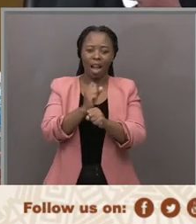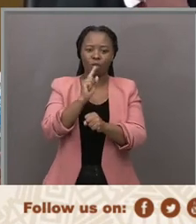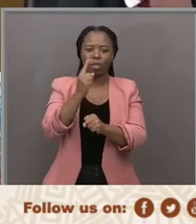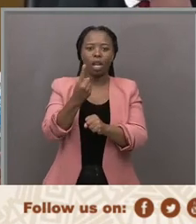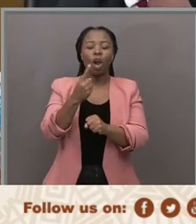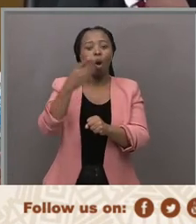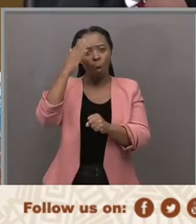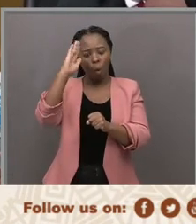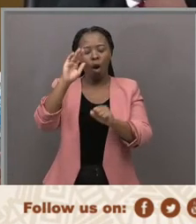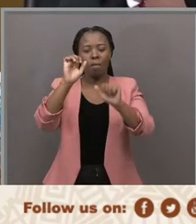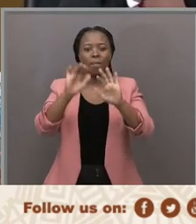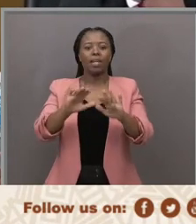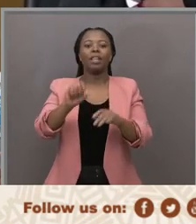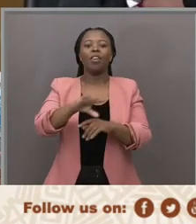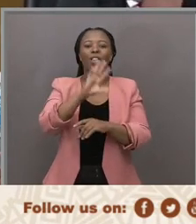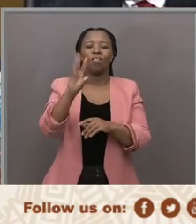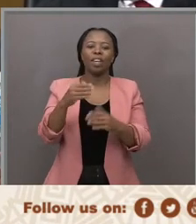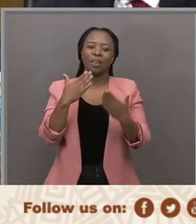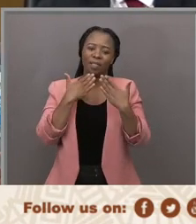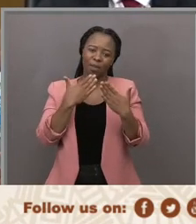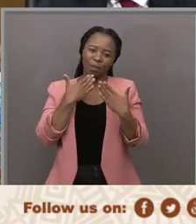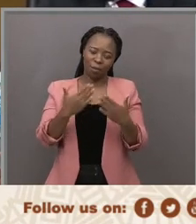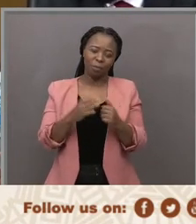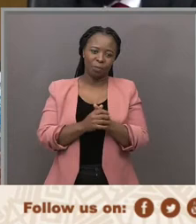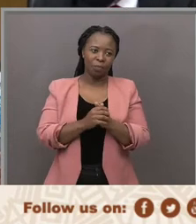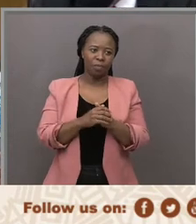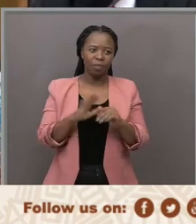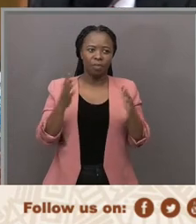Africa. Thank you.